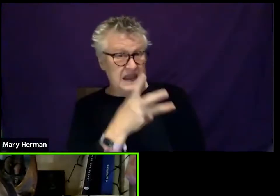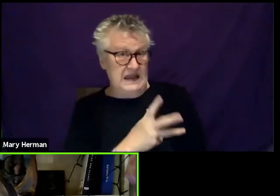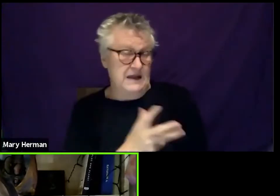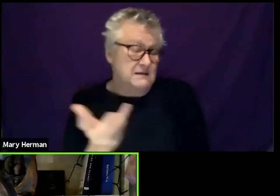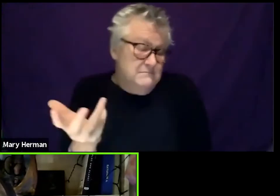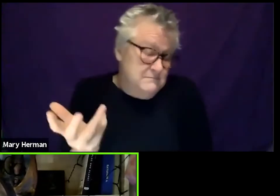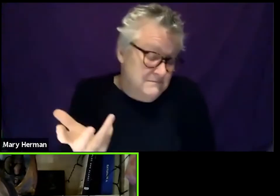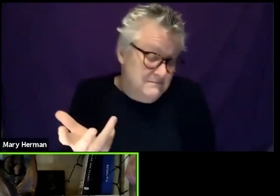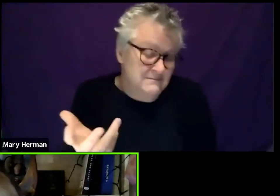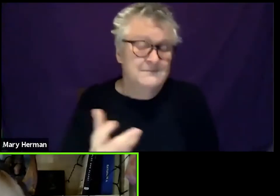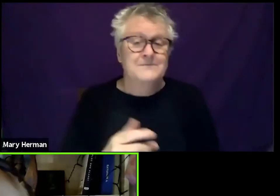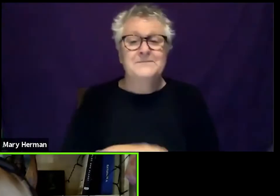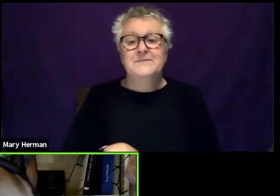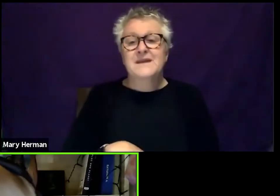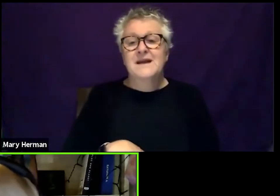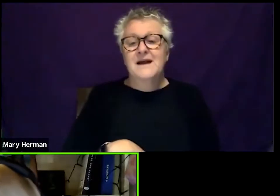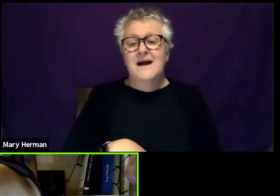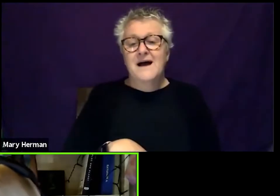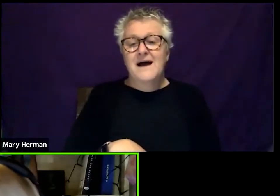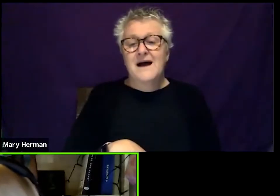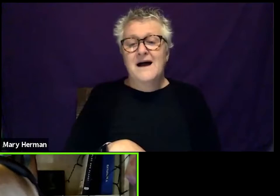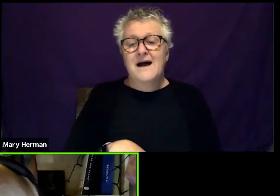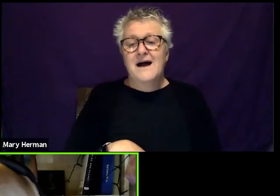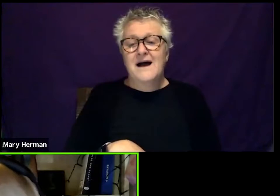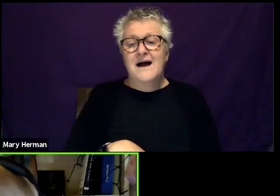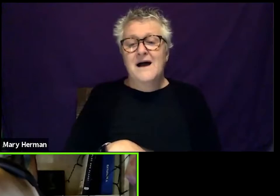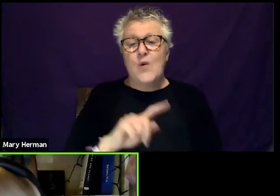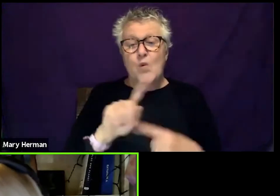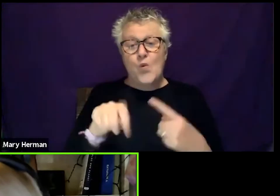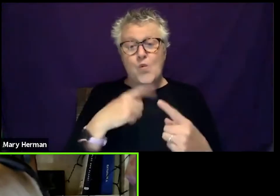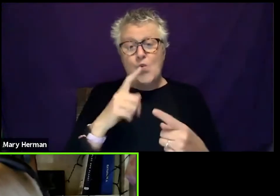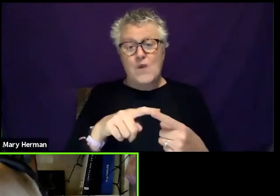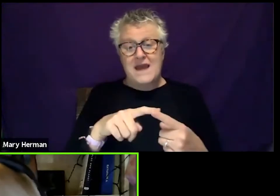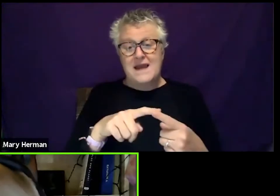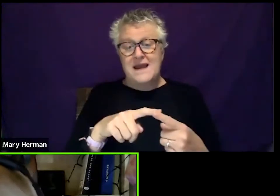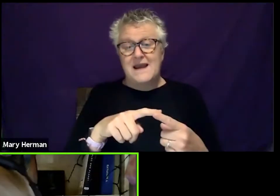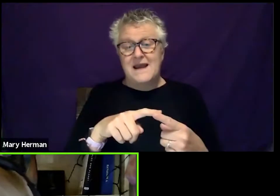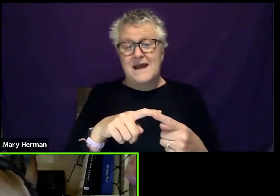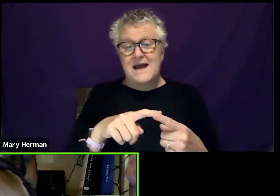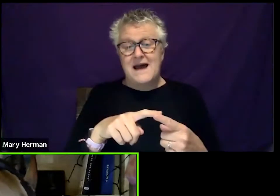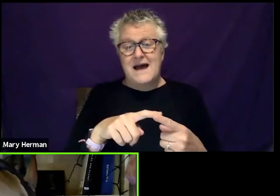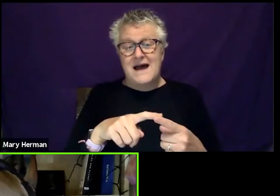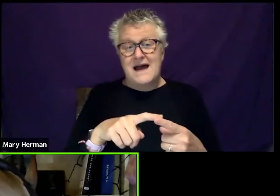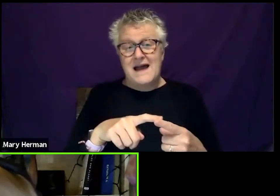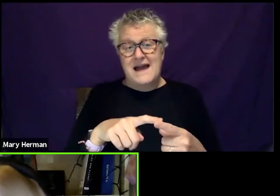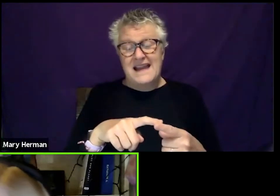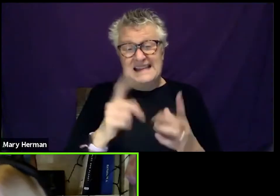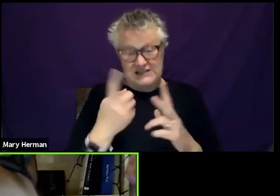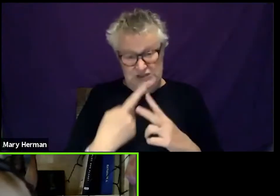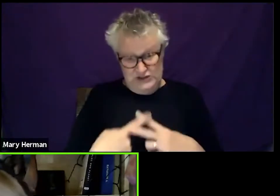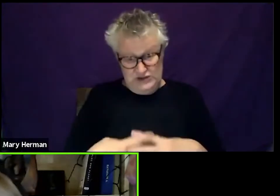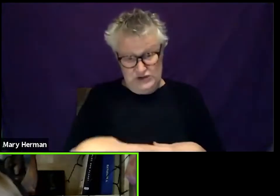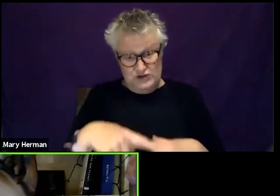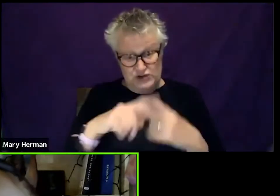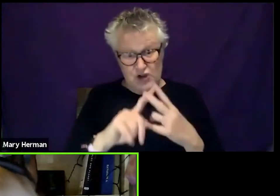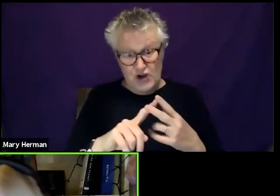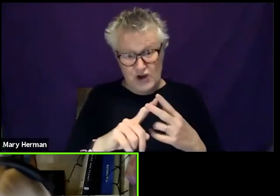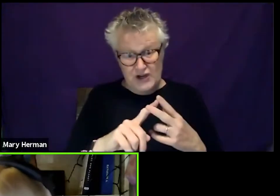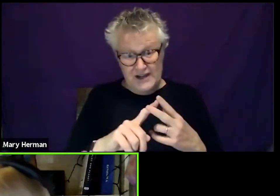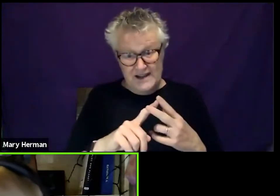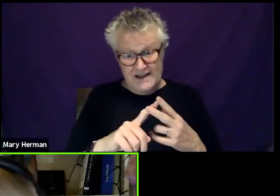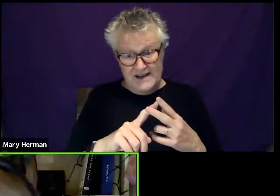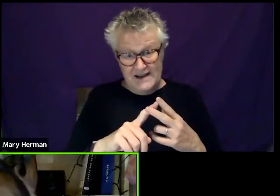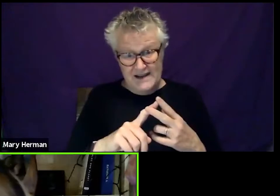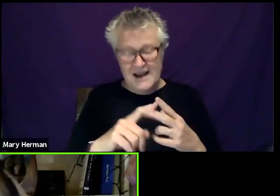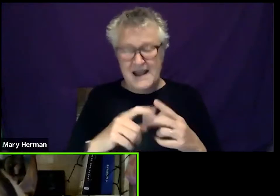lived experience, I didn't really expect, you know, 4 years down the line to be like, oh yes, I go on telly